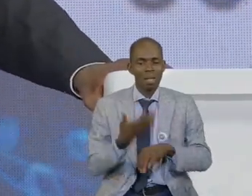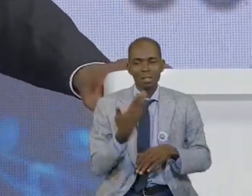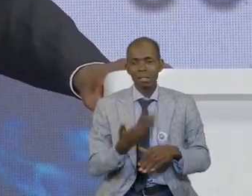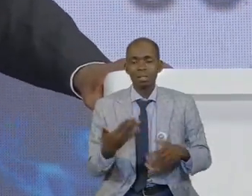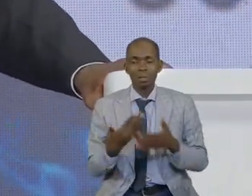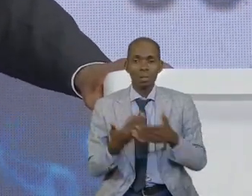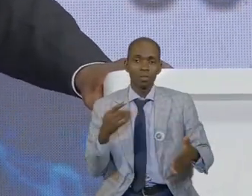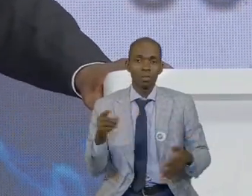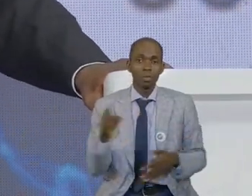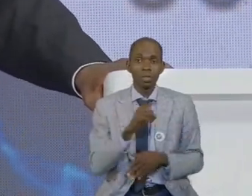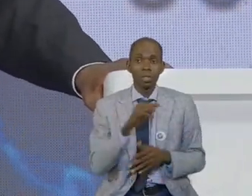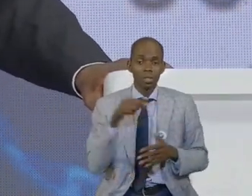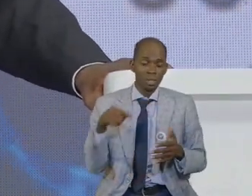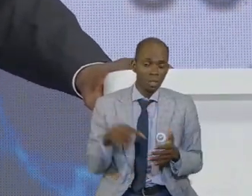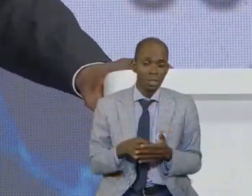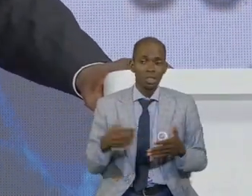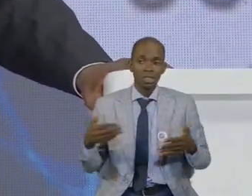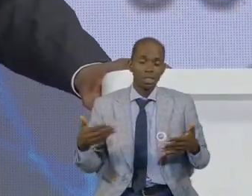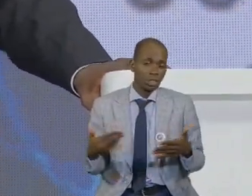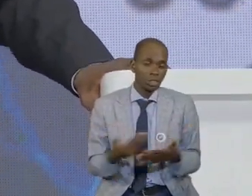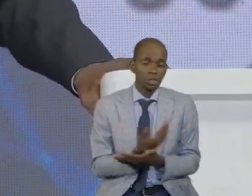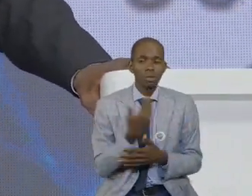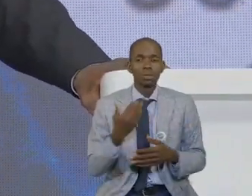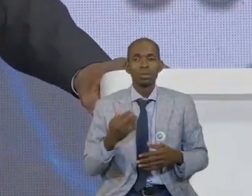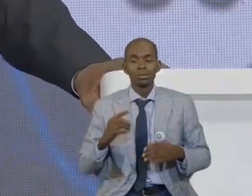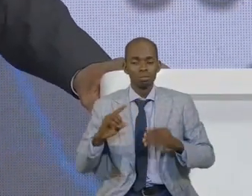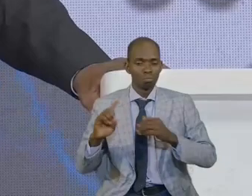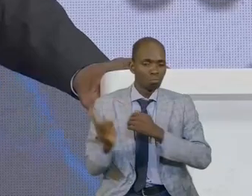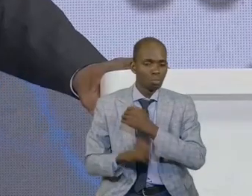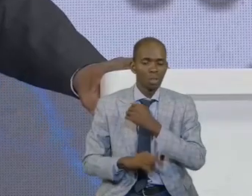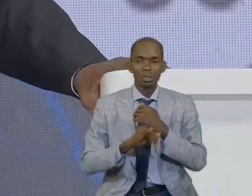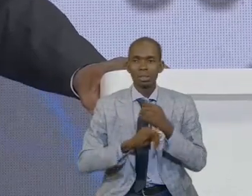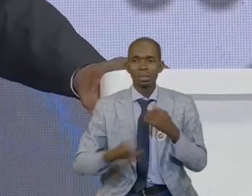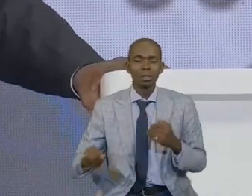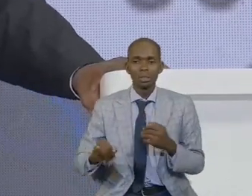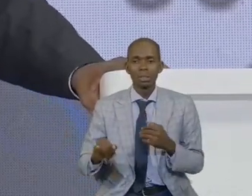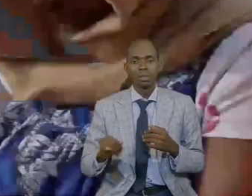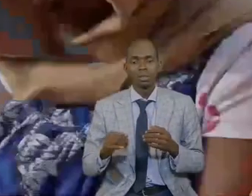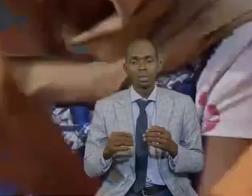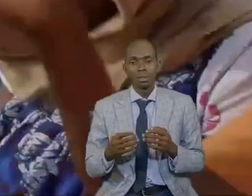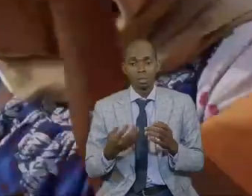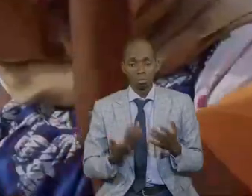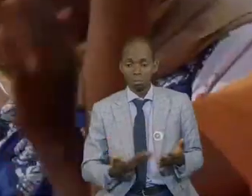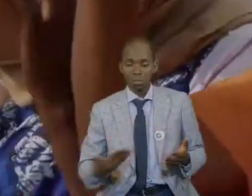new threshing instrument will thrash them and thresh them.